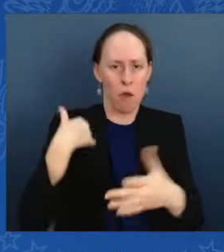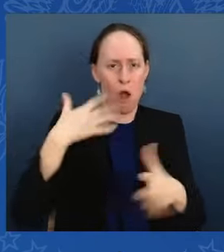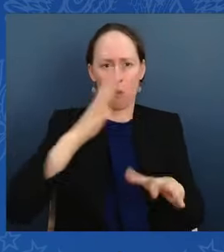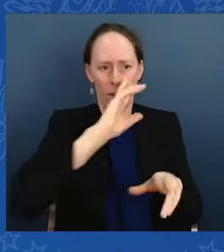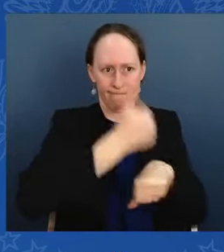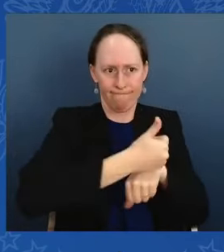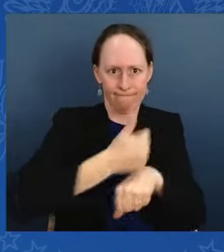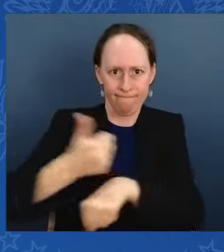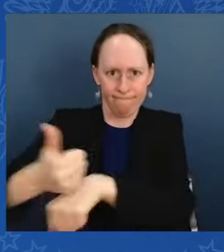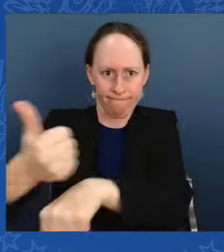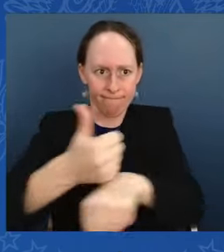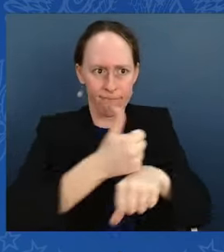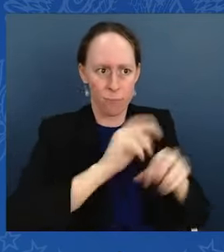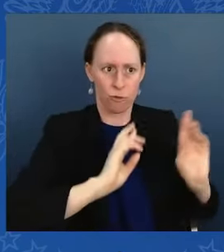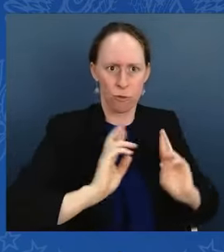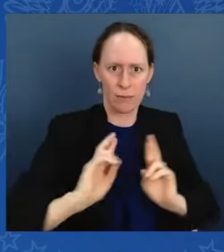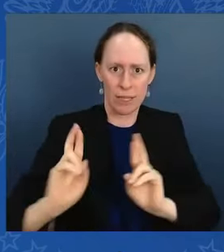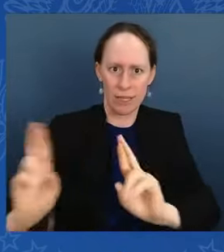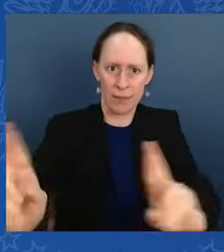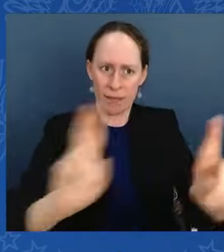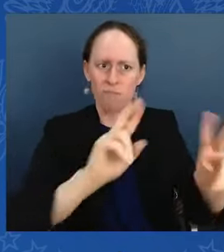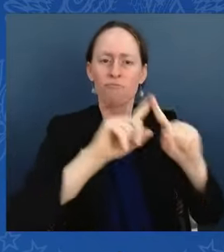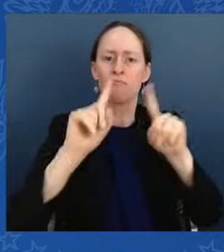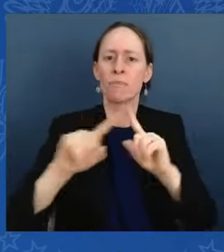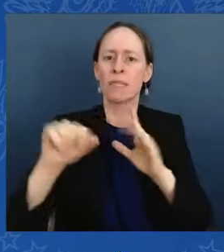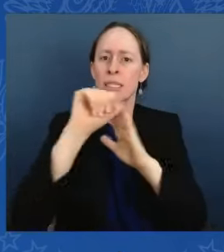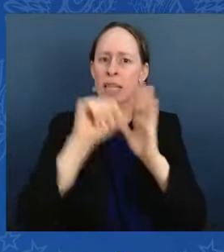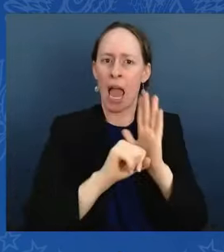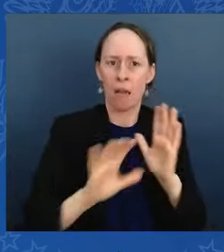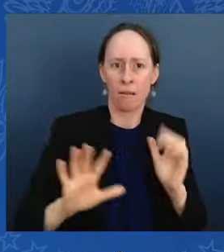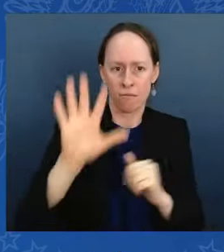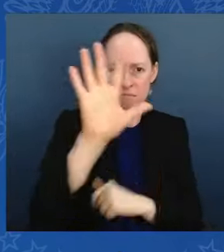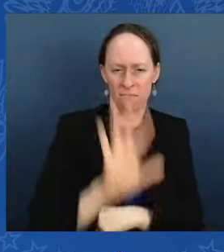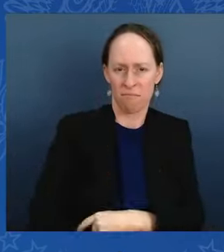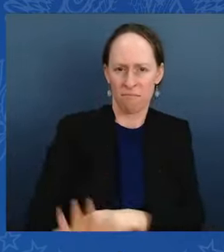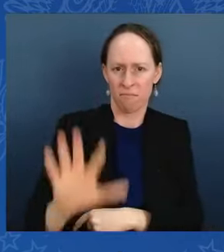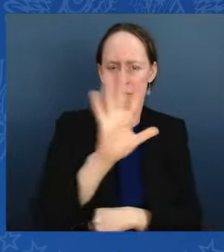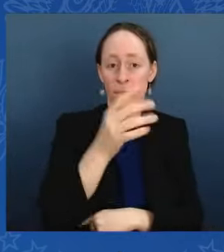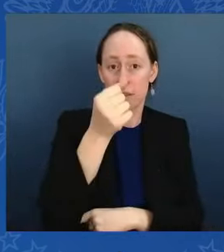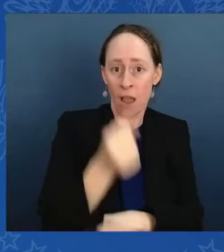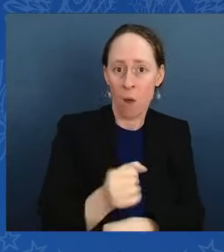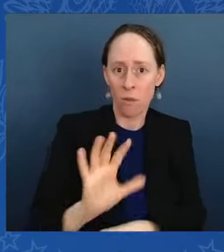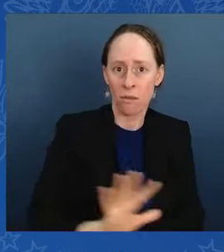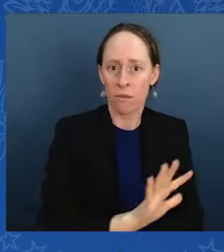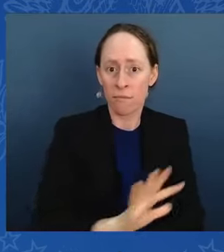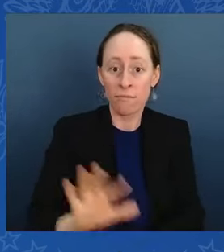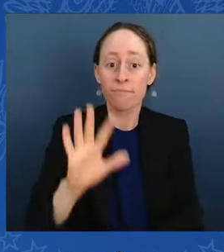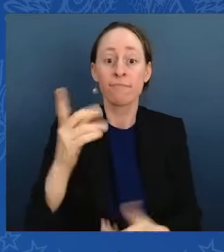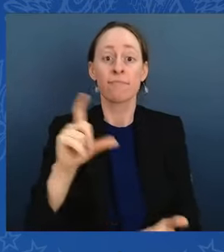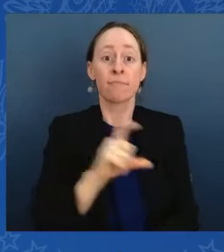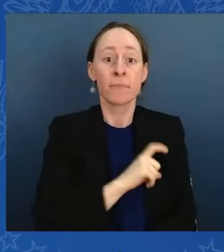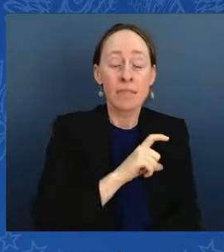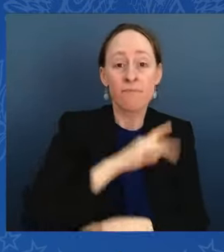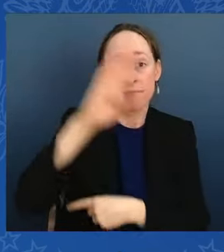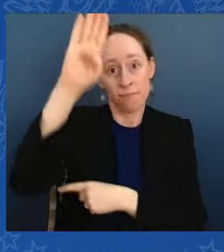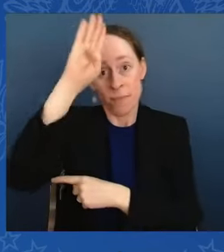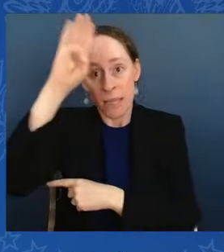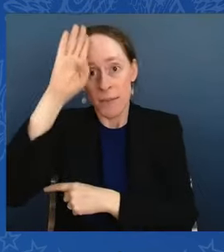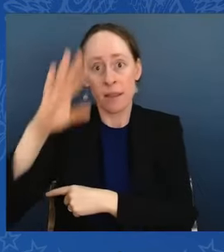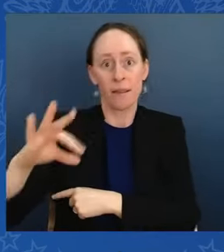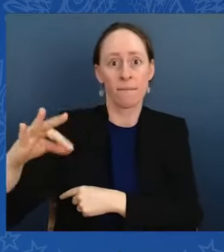Southeast, extensively. First responders, search and rescue teams, food, water,